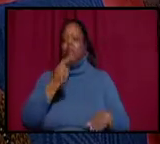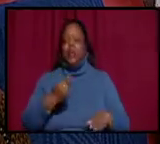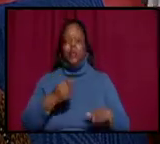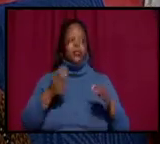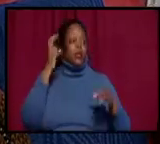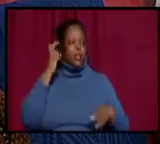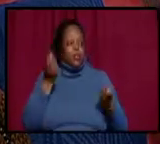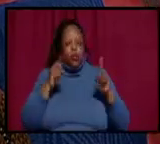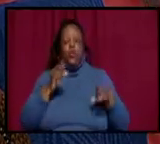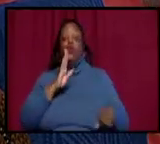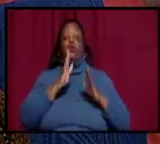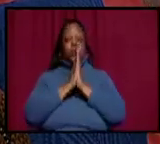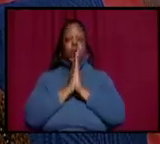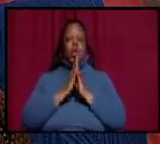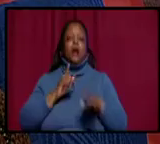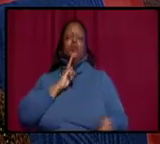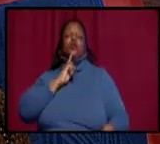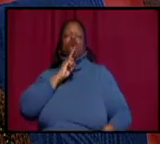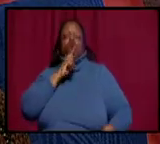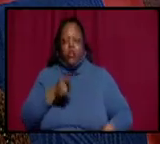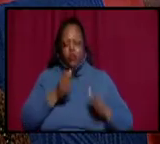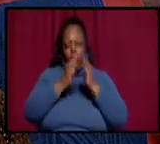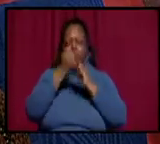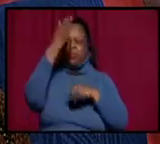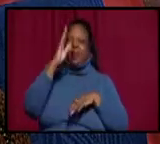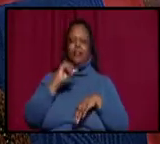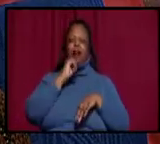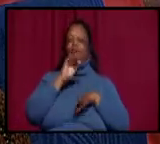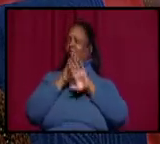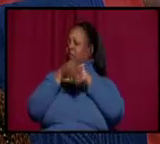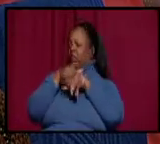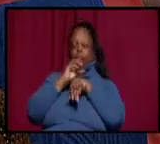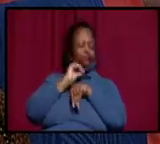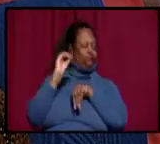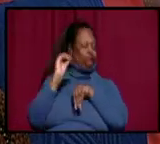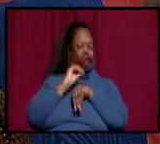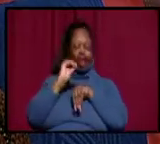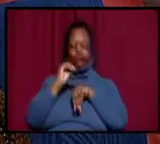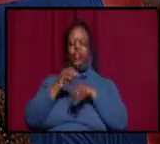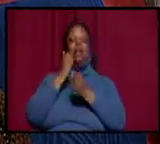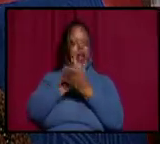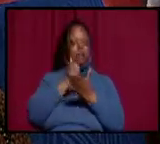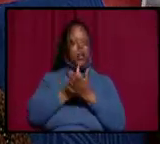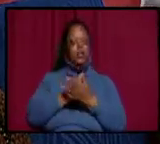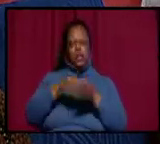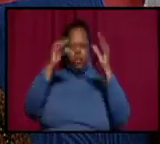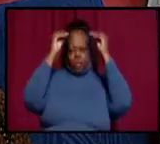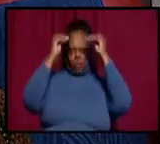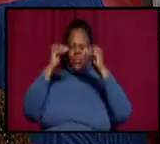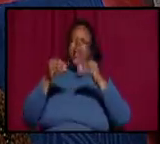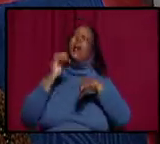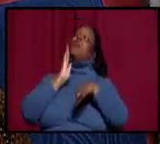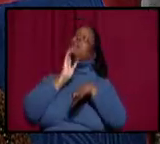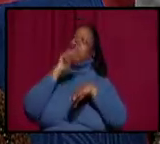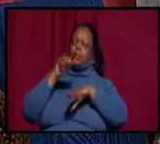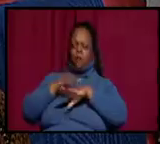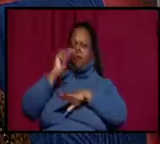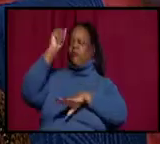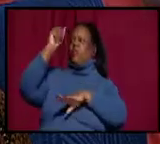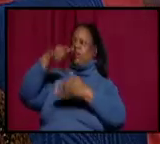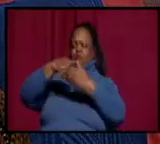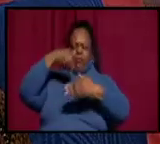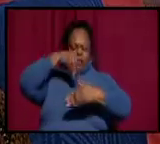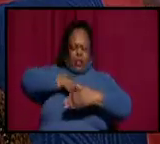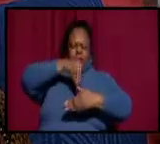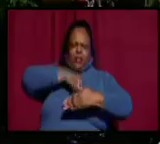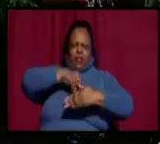us, listen, when you pray, be real with God. Yeah. Don't play with them. Amen. Yeah. Amen. She taught us how to call him from our bellies. That's